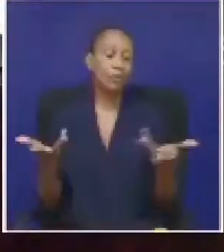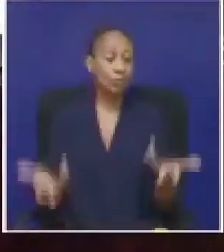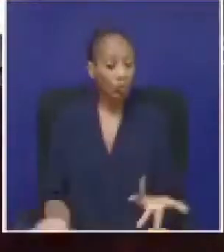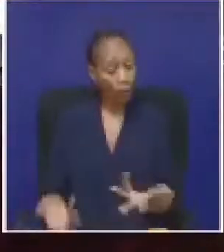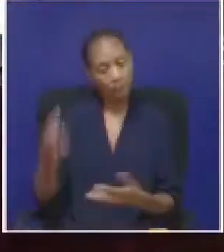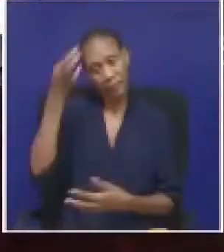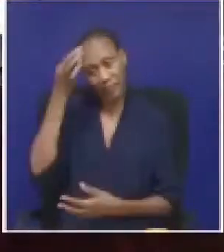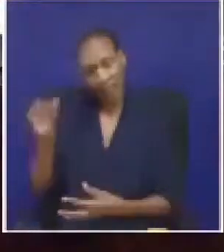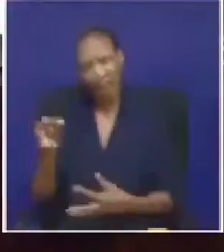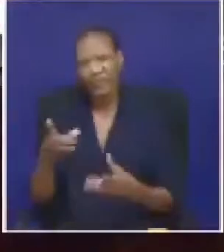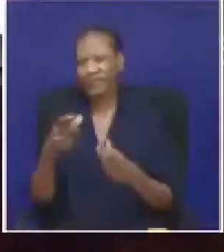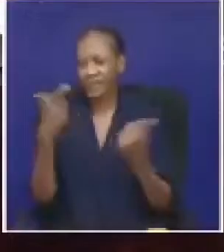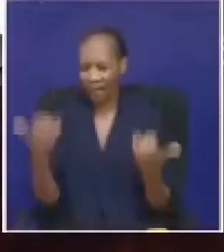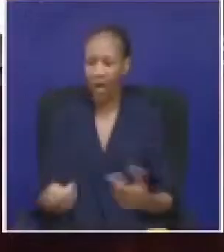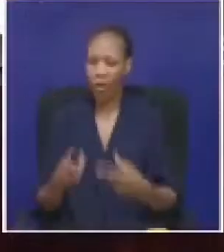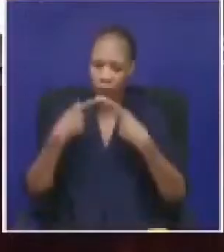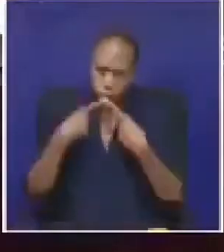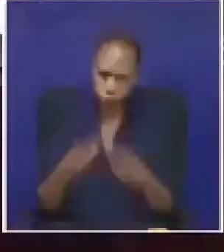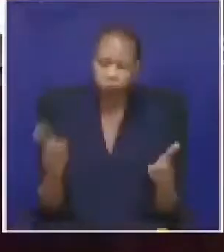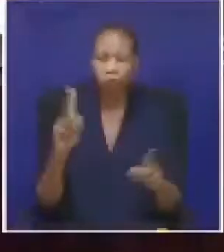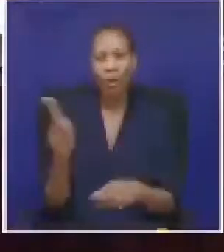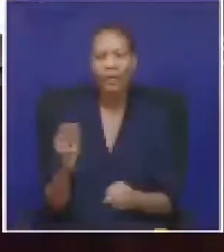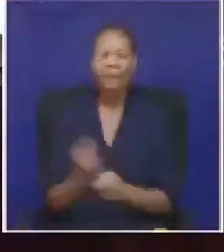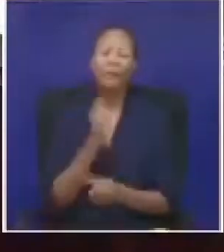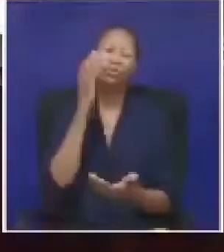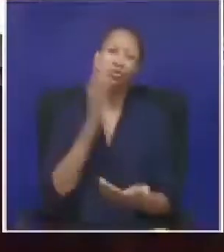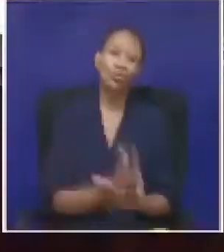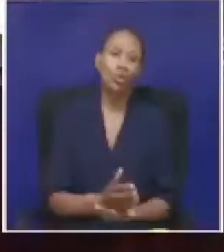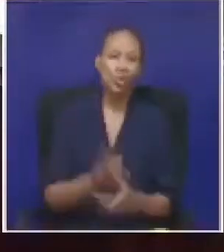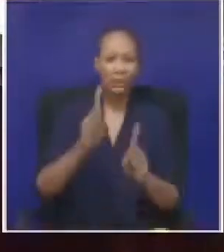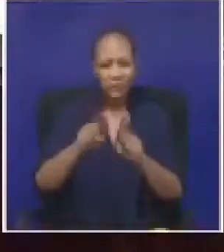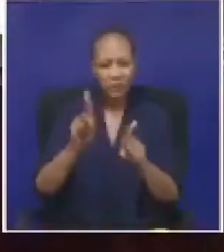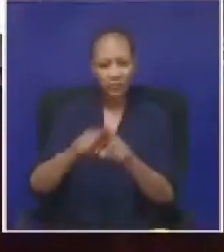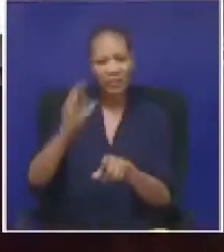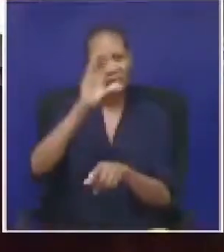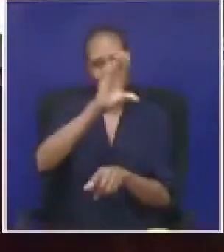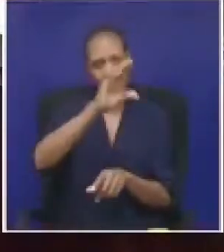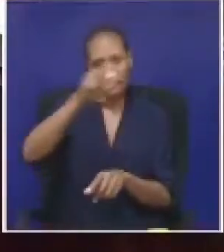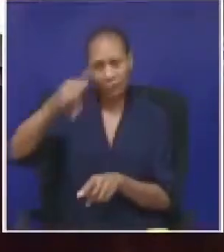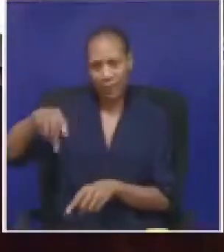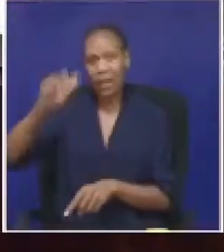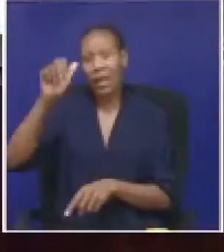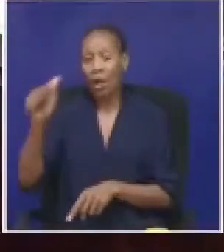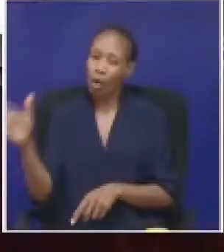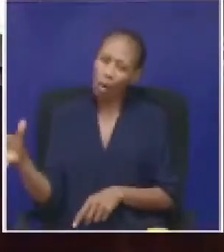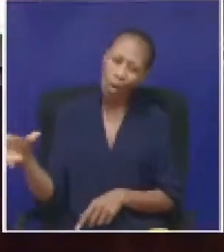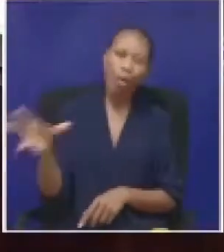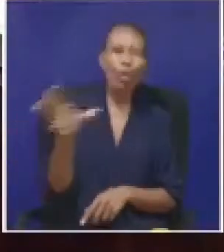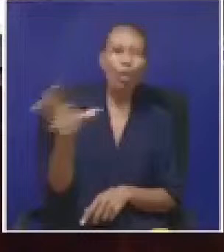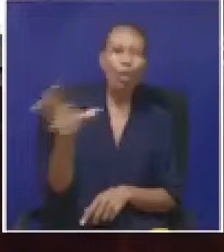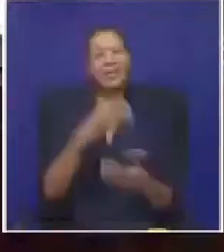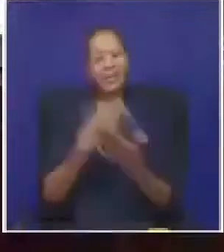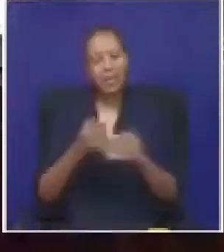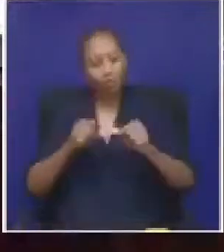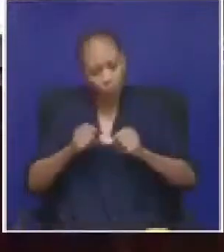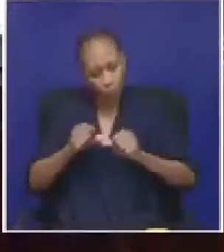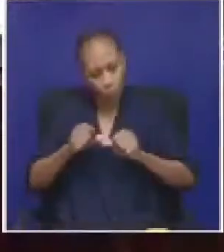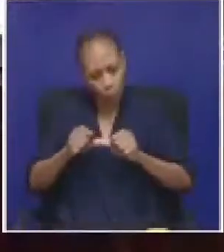government has placed emphasis on ensuring that every CPA become a